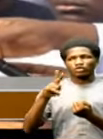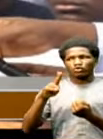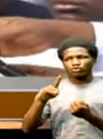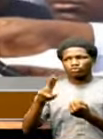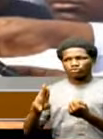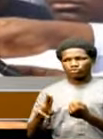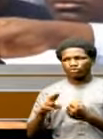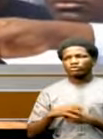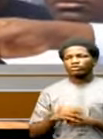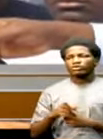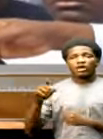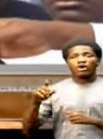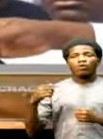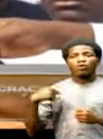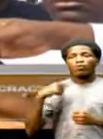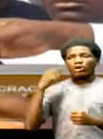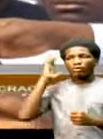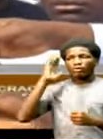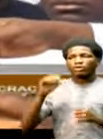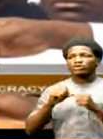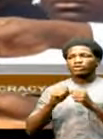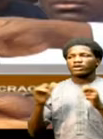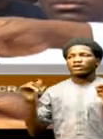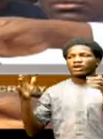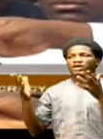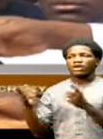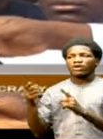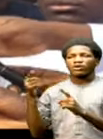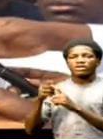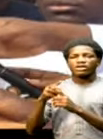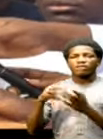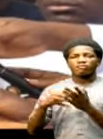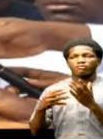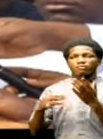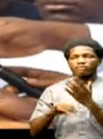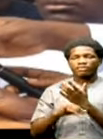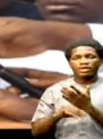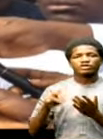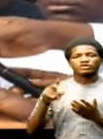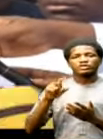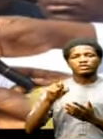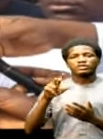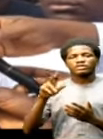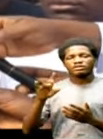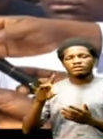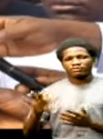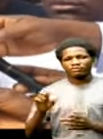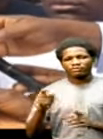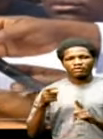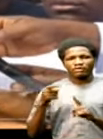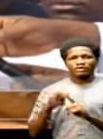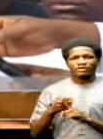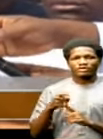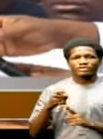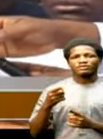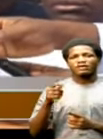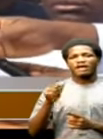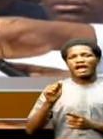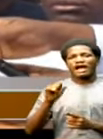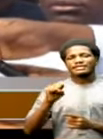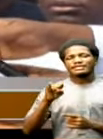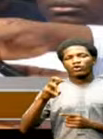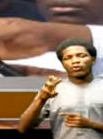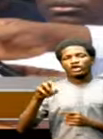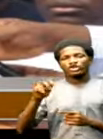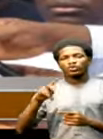day henceforth as from today till May 29, until Ashwaju is sworn in. So basically, we appeal to everybody to